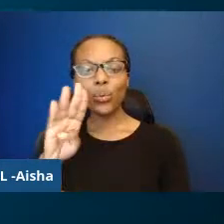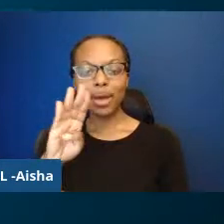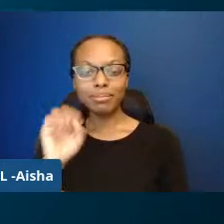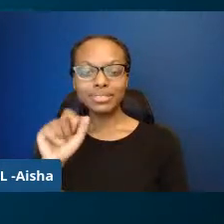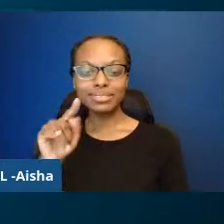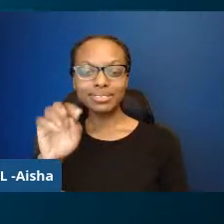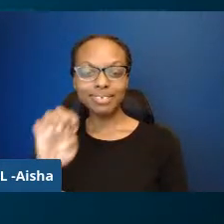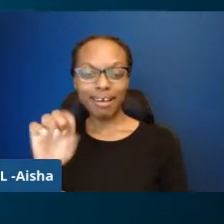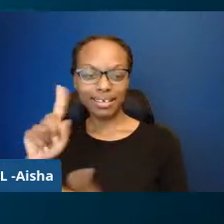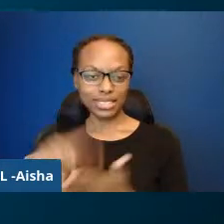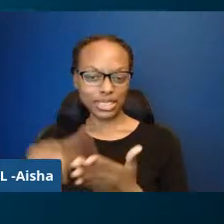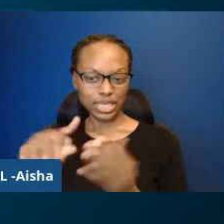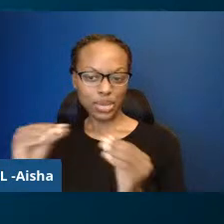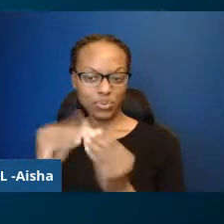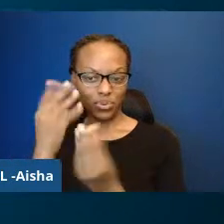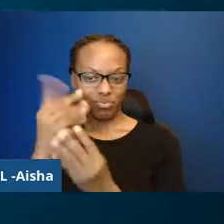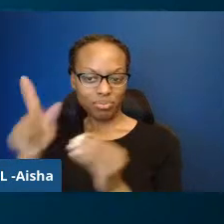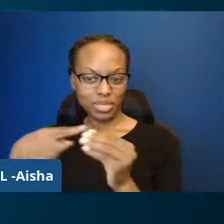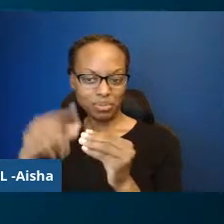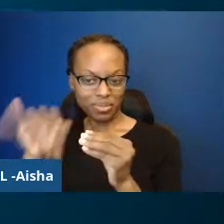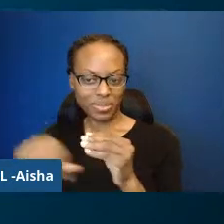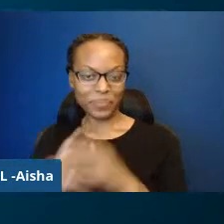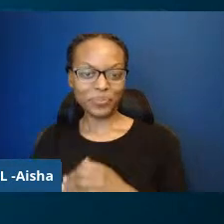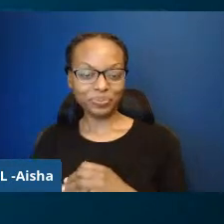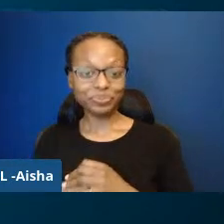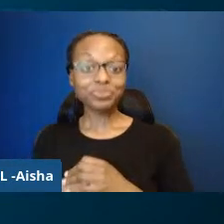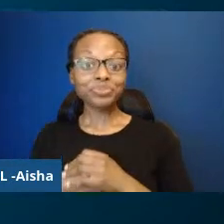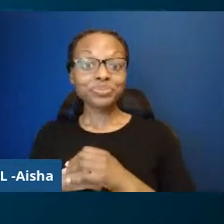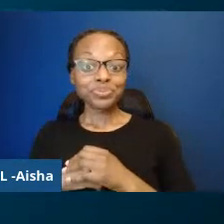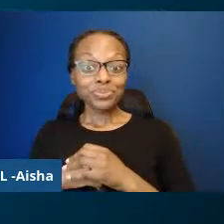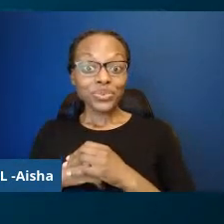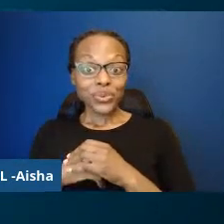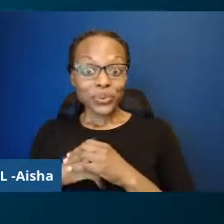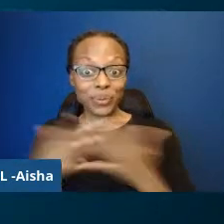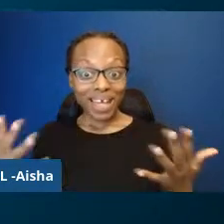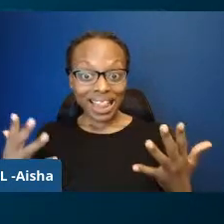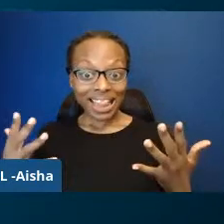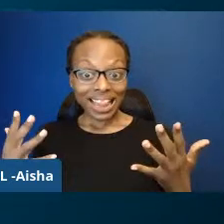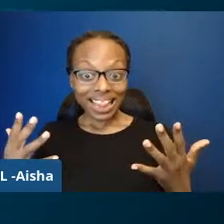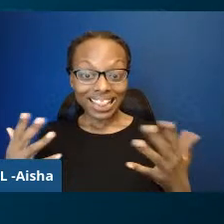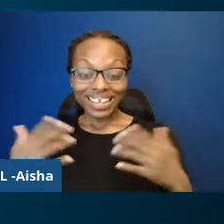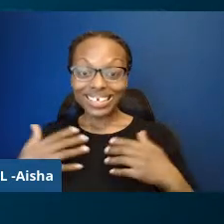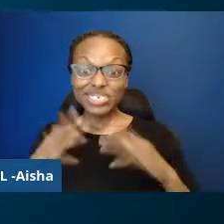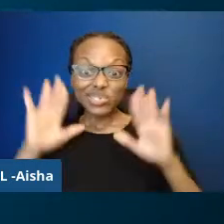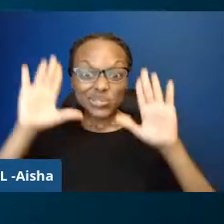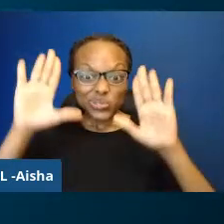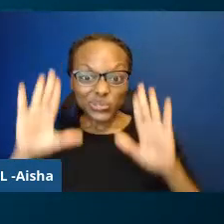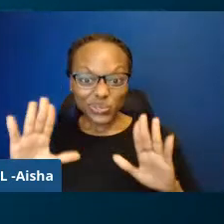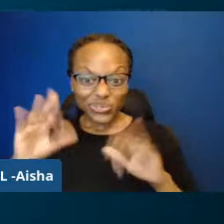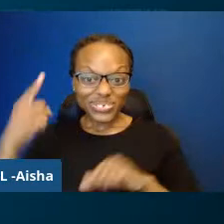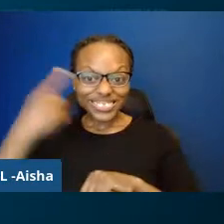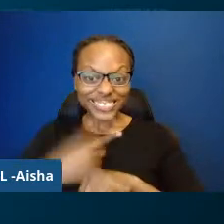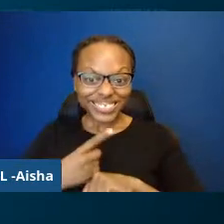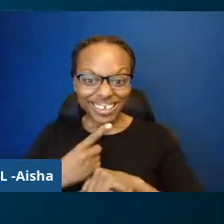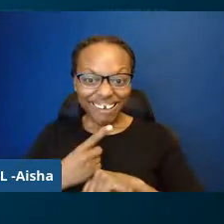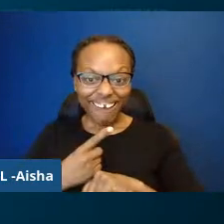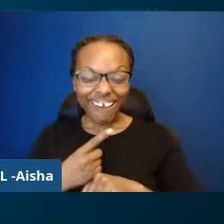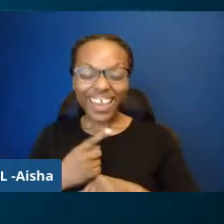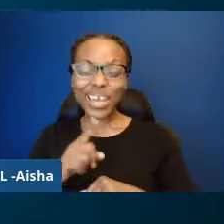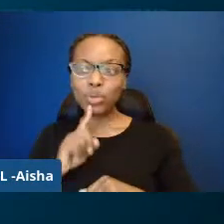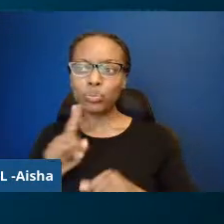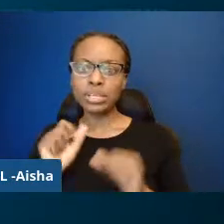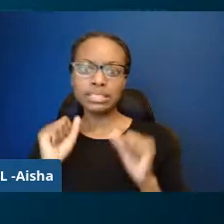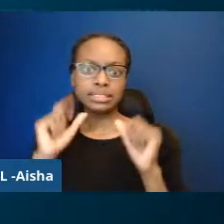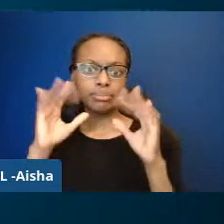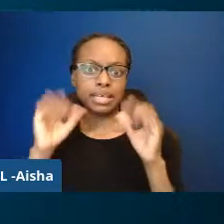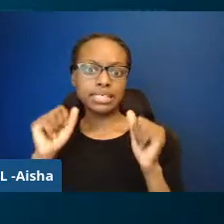intrepidmuseum.org/education to learn more all about that. Well, everyone, what a great day it has been, and what a